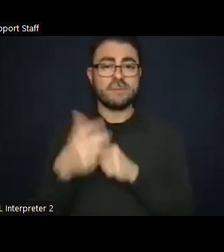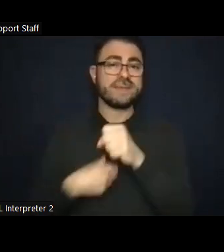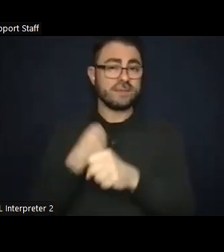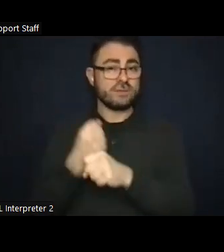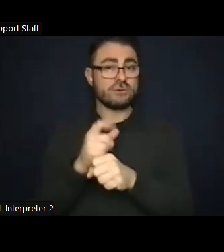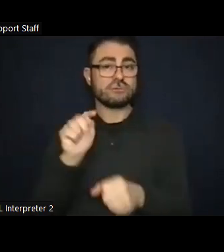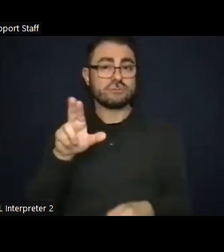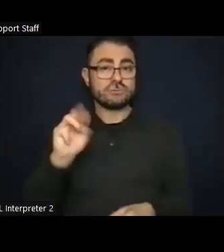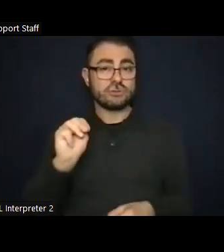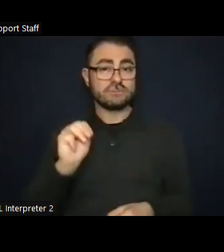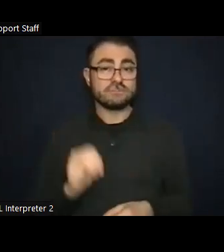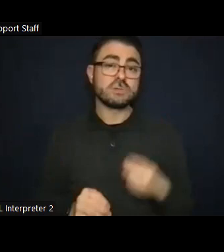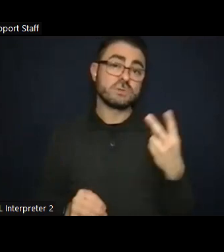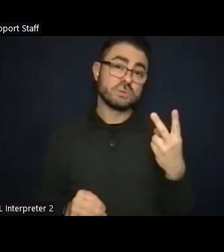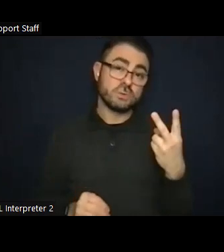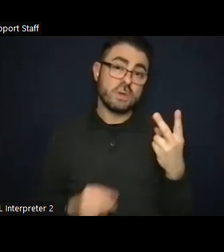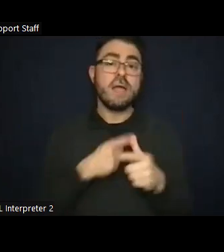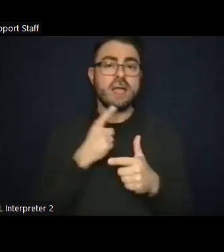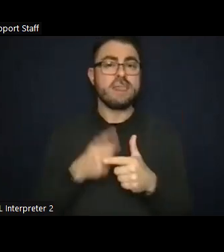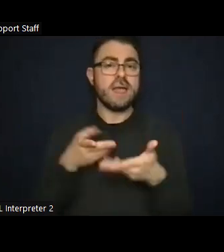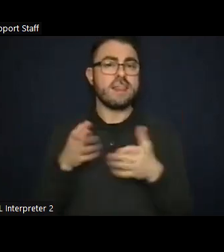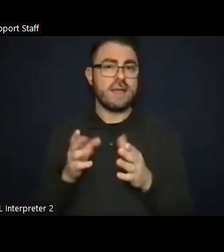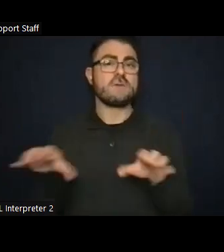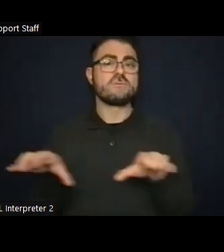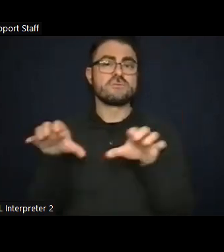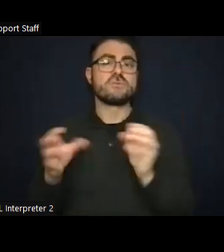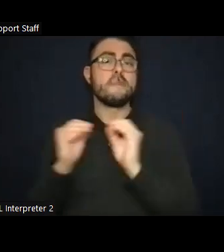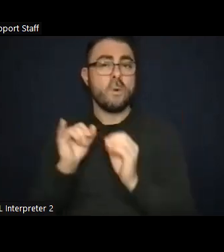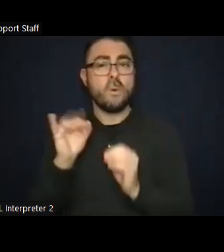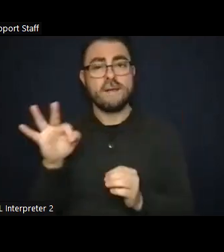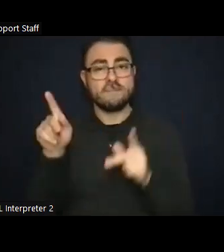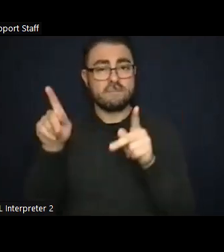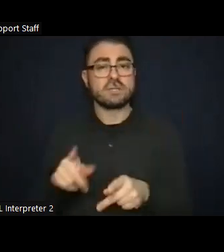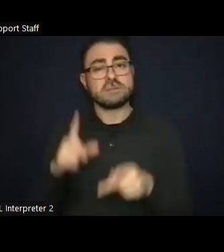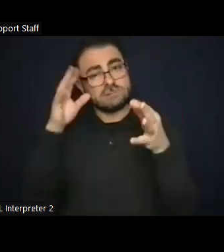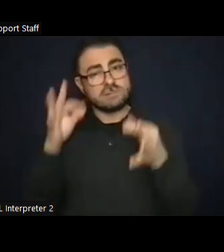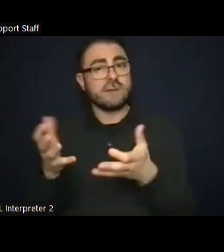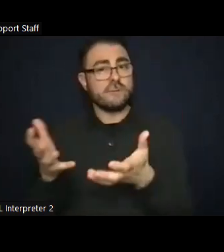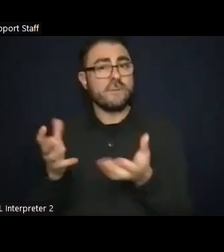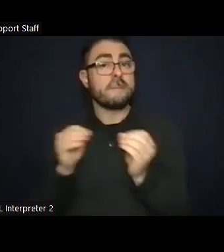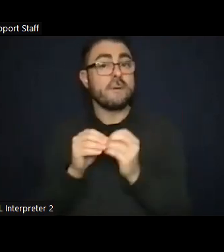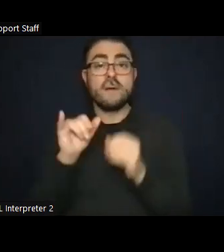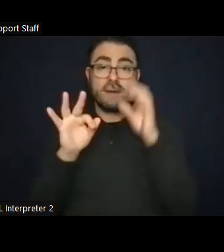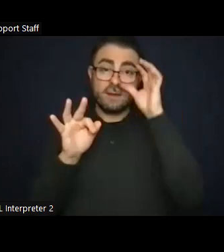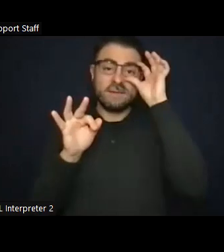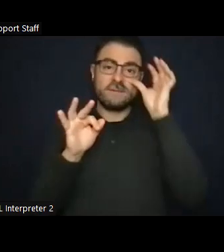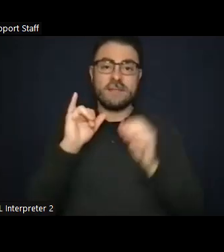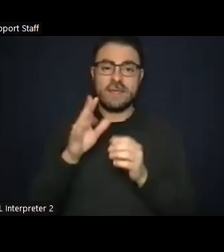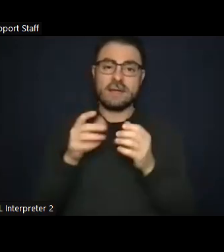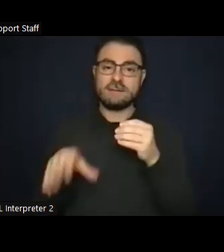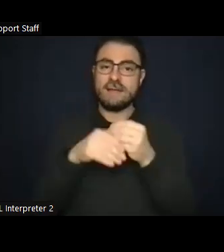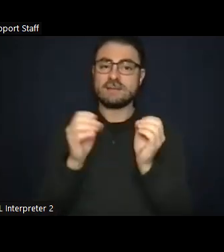them, and then they can do more if they want and if they would contribute to the diversity of the